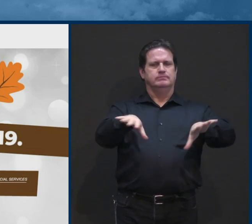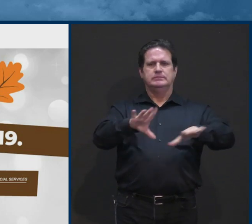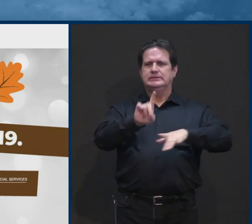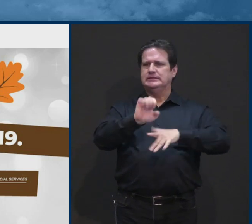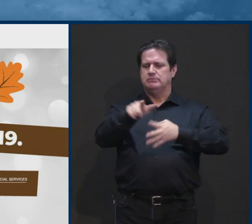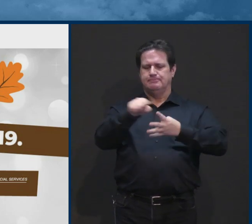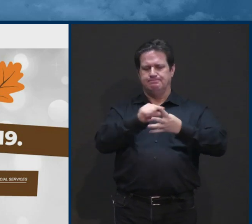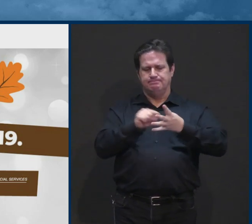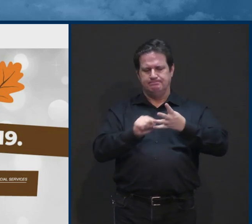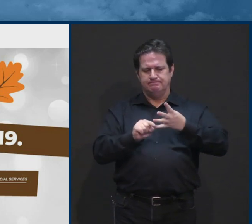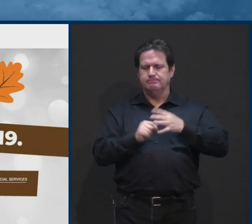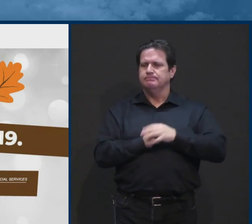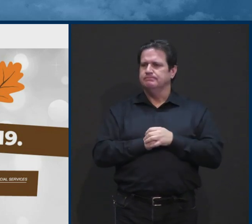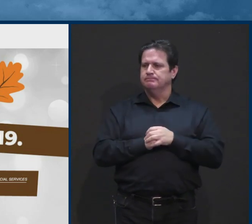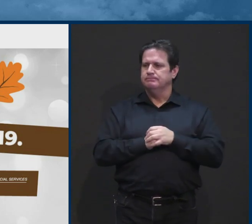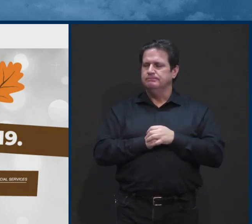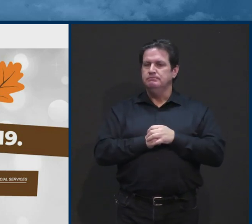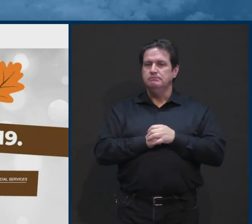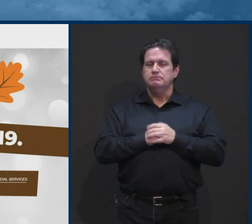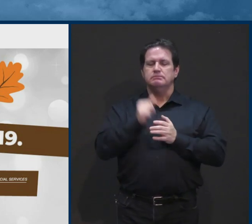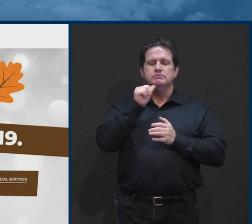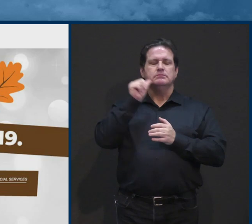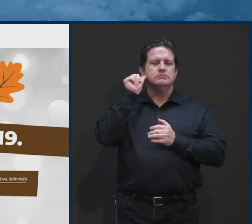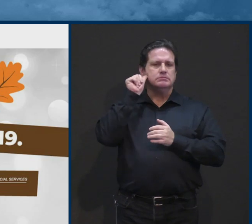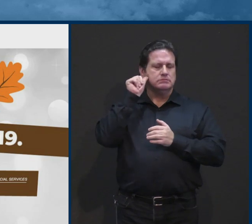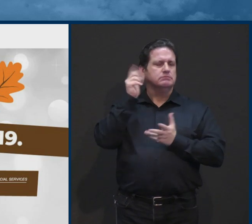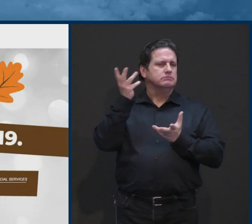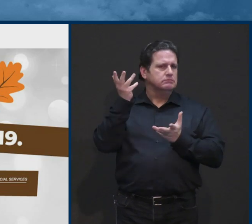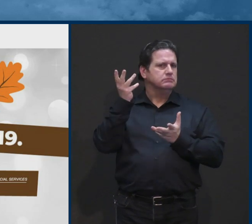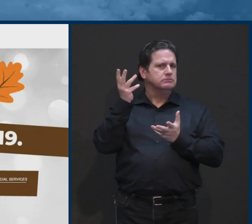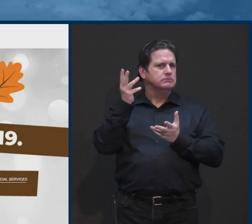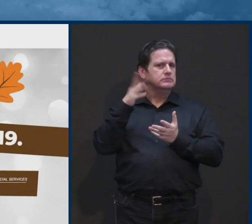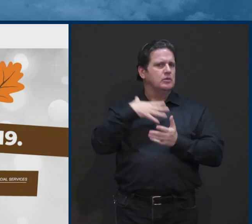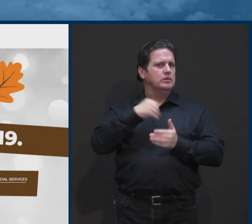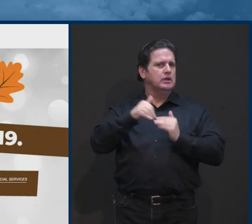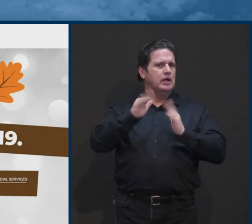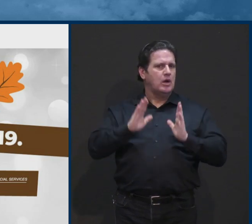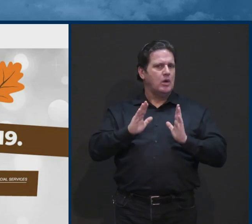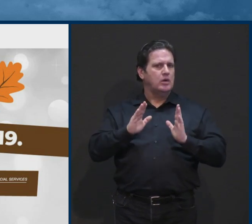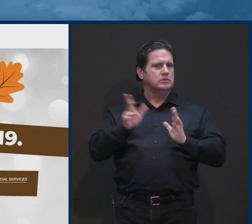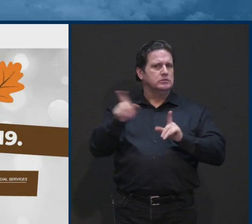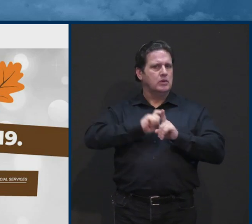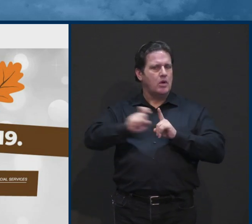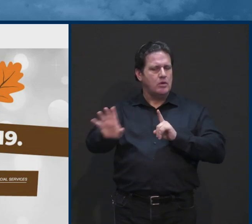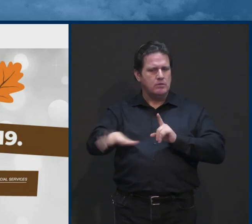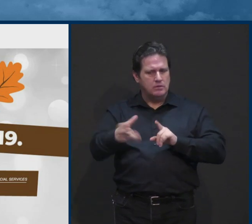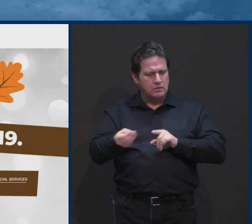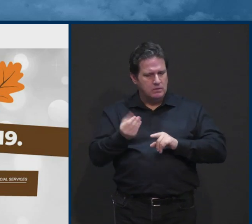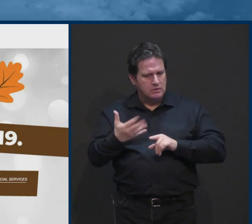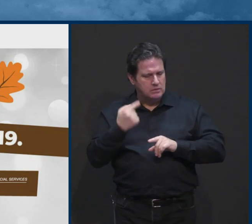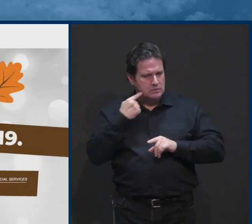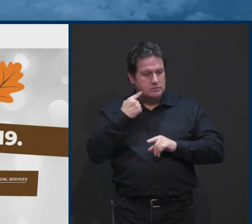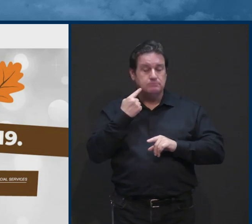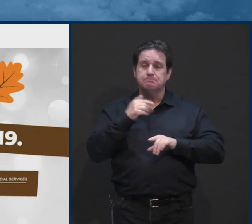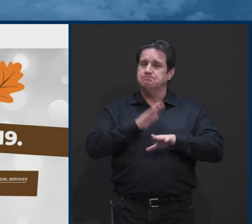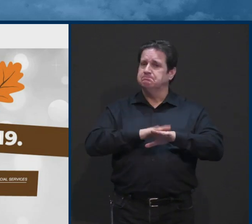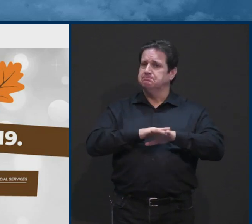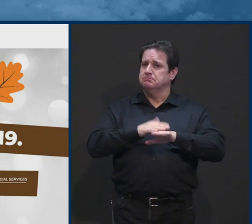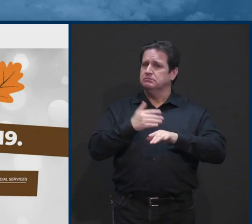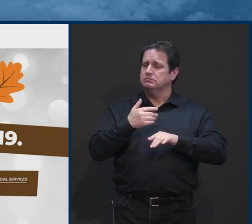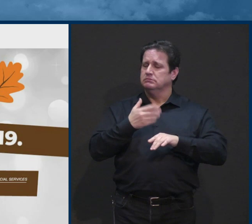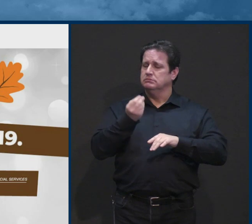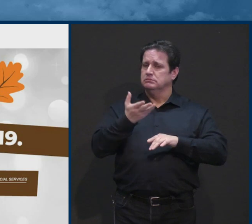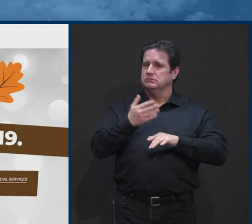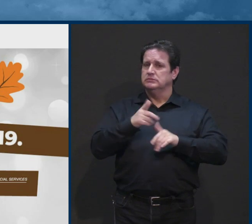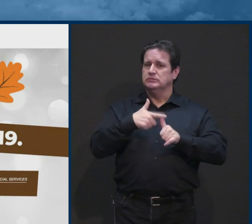December, it looks like now. Yesterday on the White House call, we were advised that